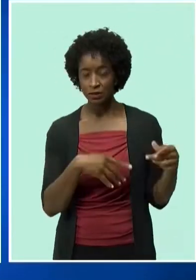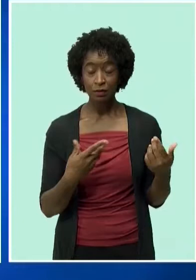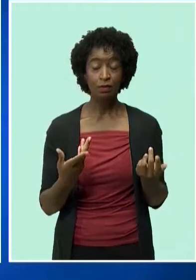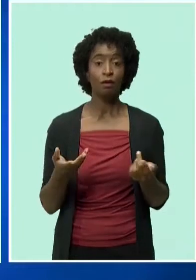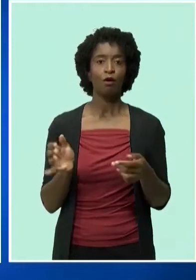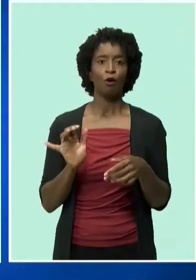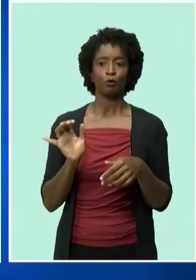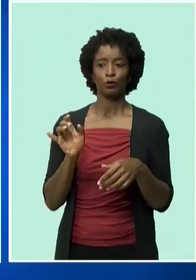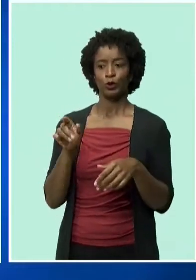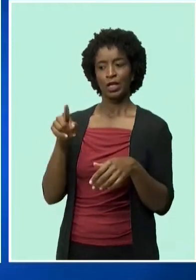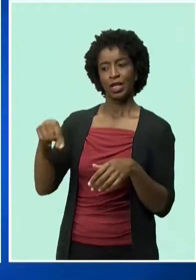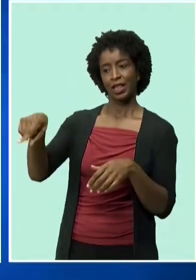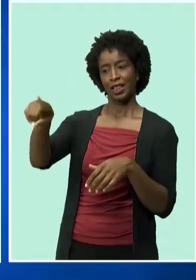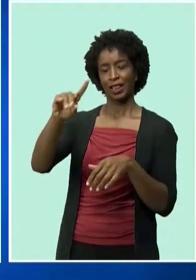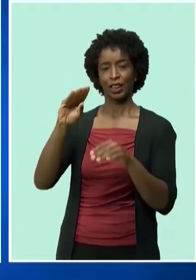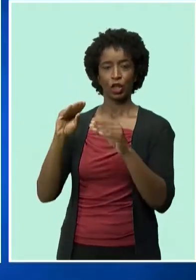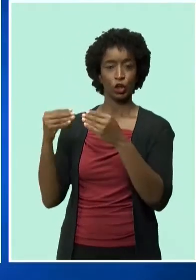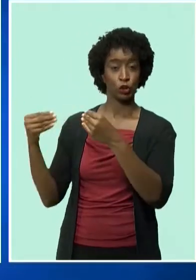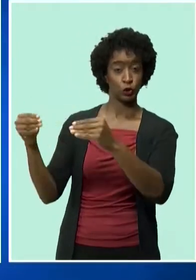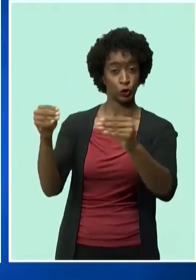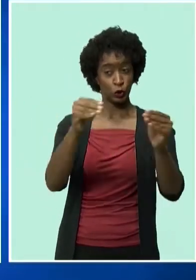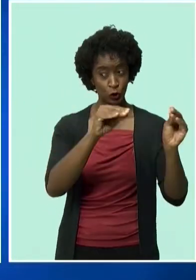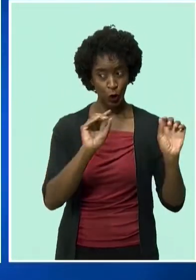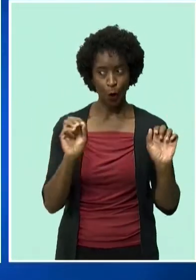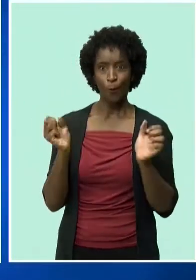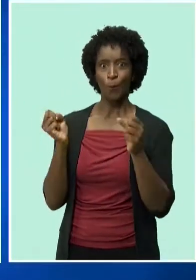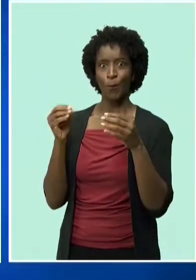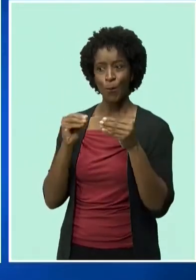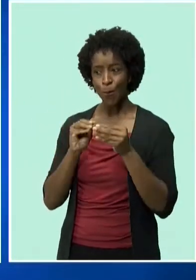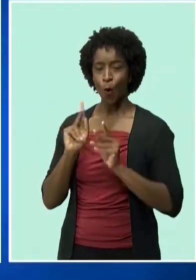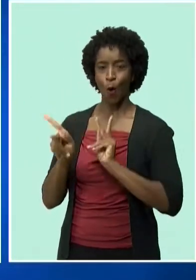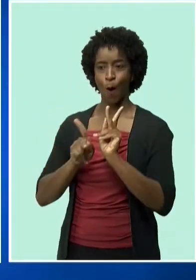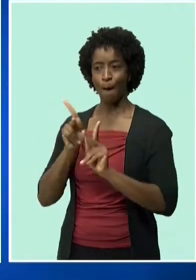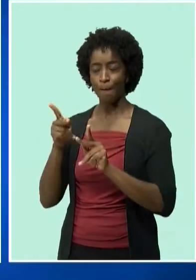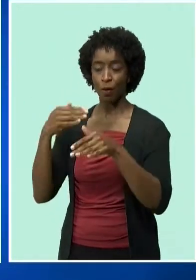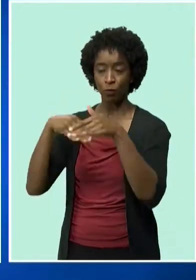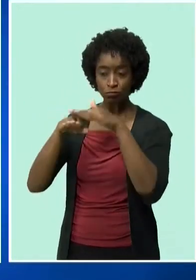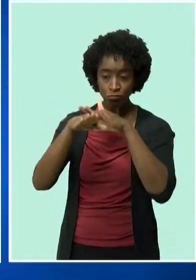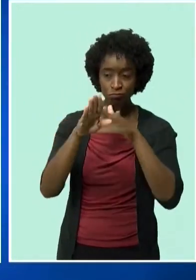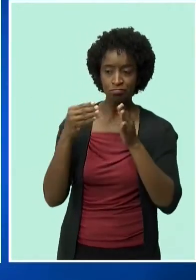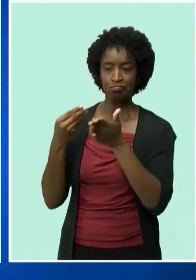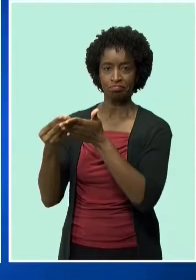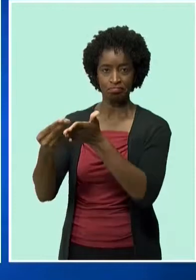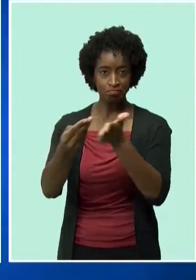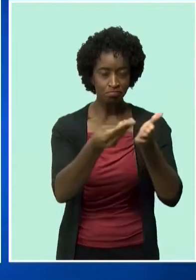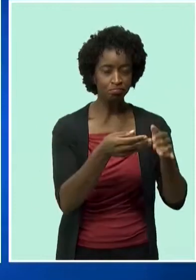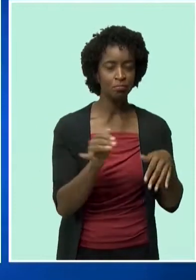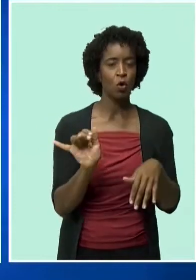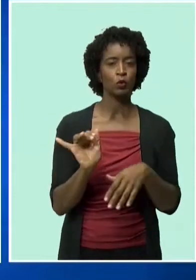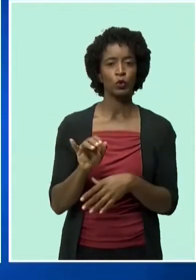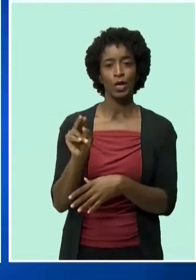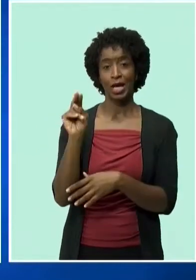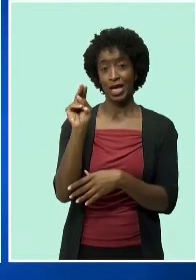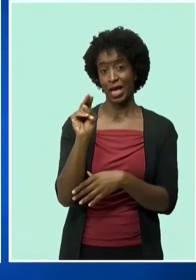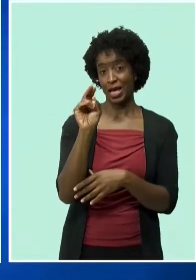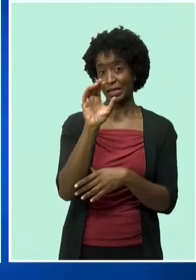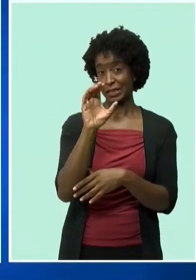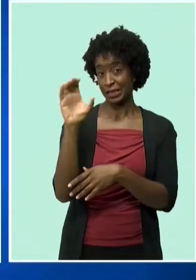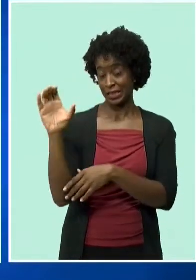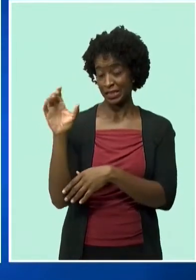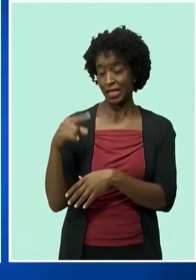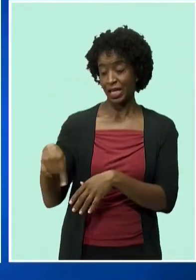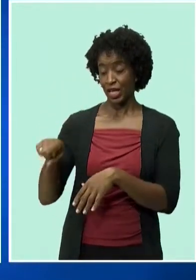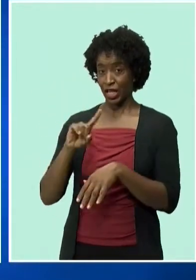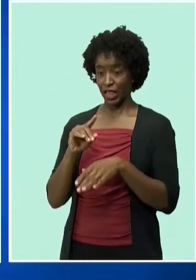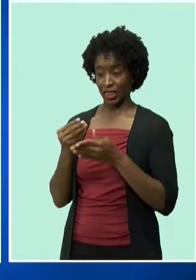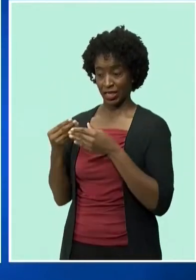all the merchants who got to sell, not to mention the NCC approved licensed vendors who will now have a